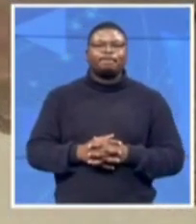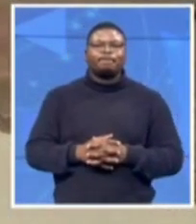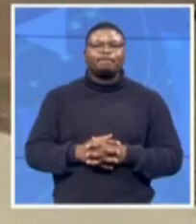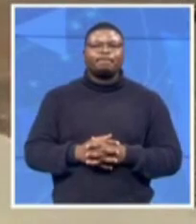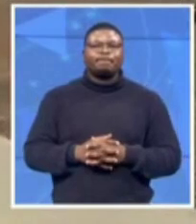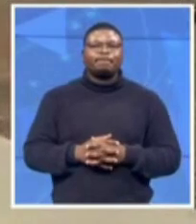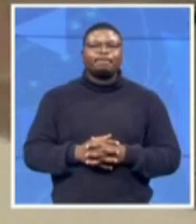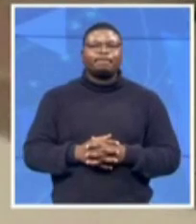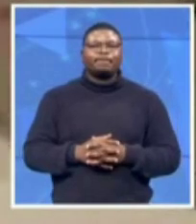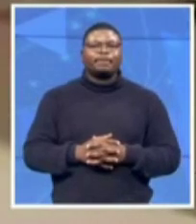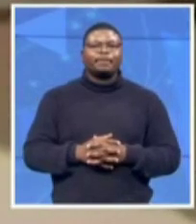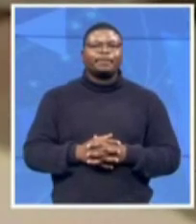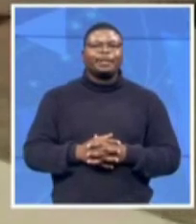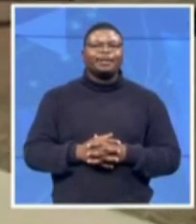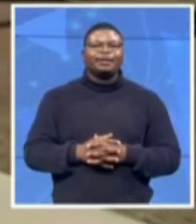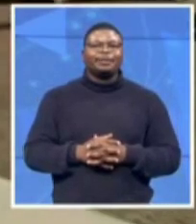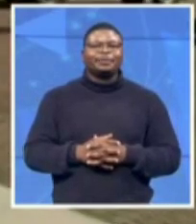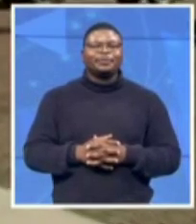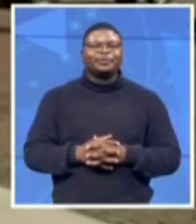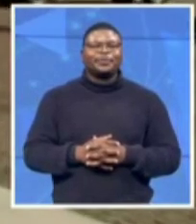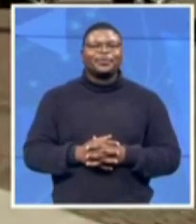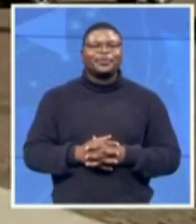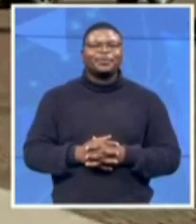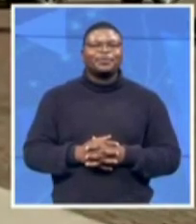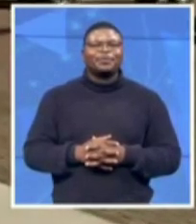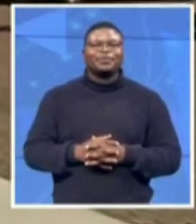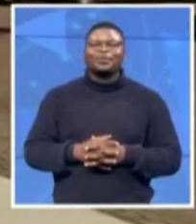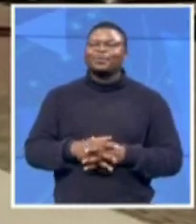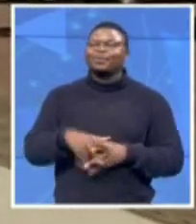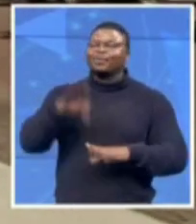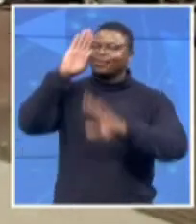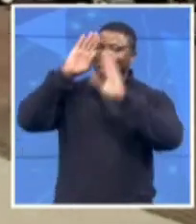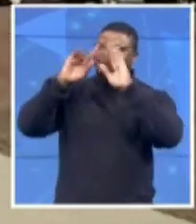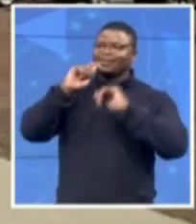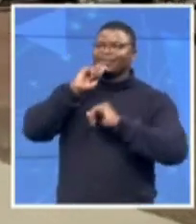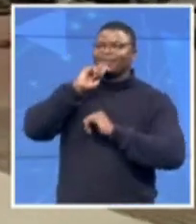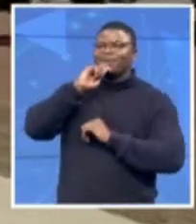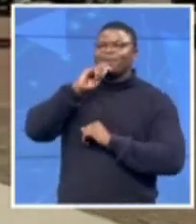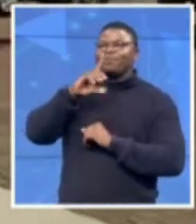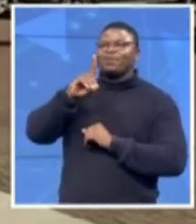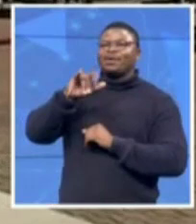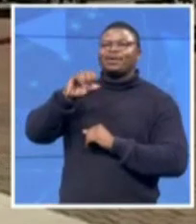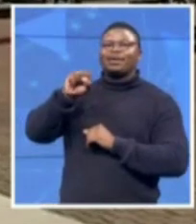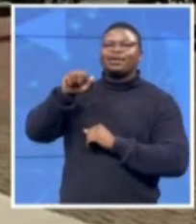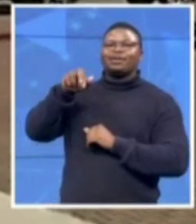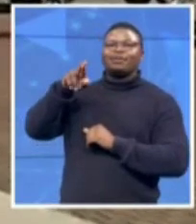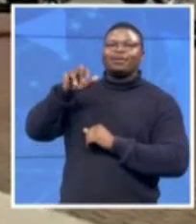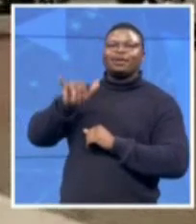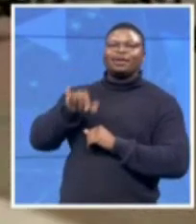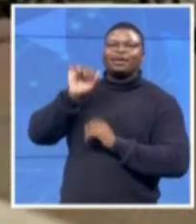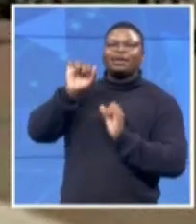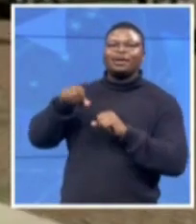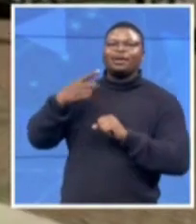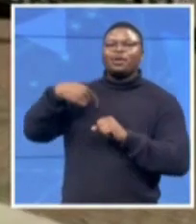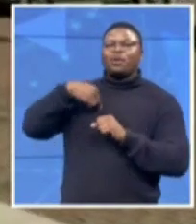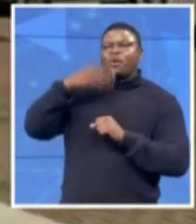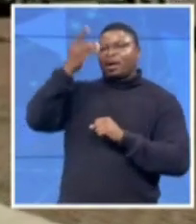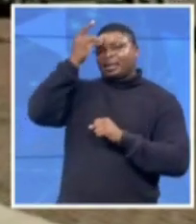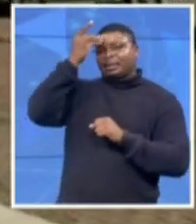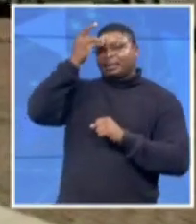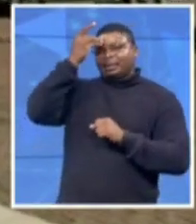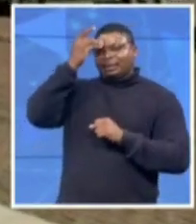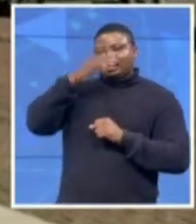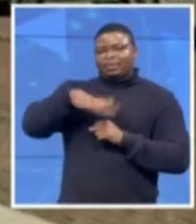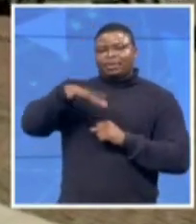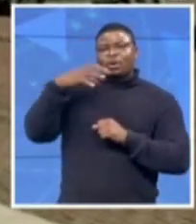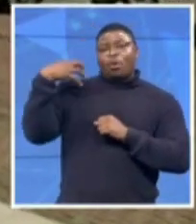Yes, good morning, Desiree. From where we are at the Durban Exhibition Center in Durban, it's a day of prayer that is organized by